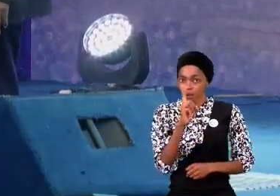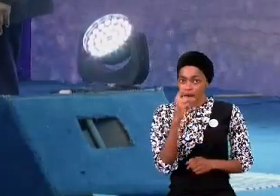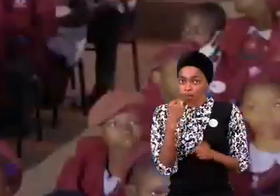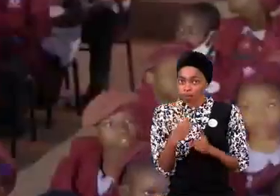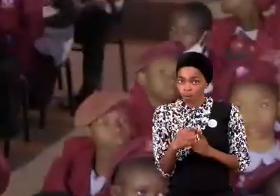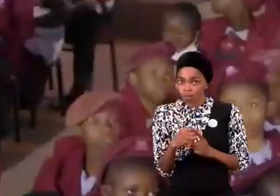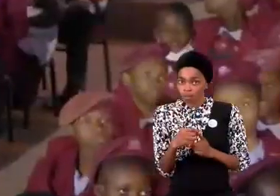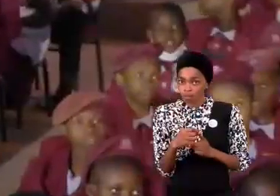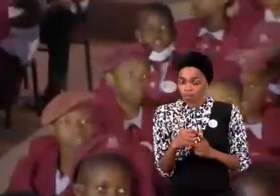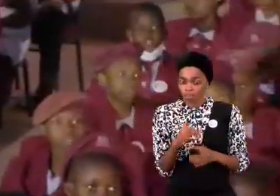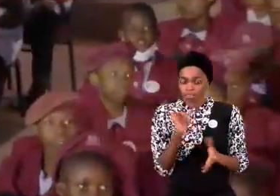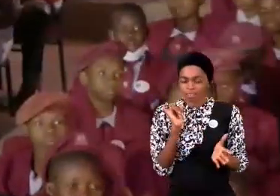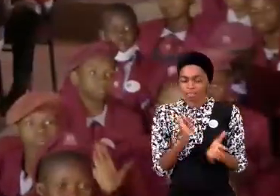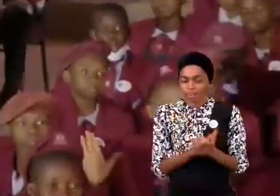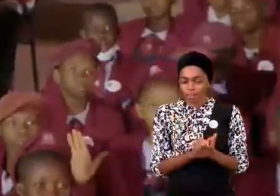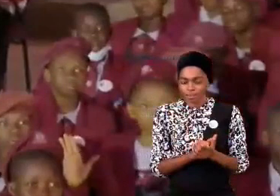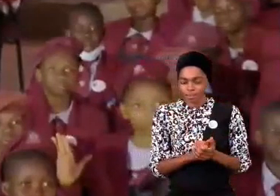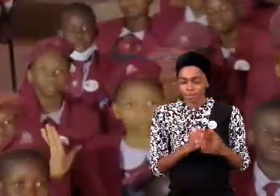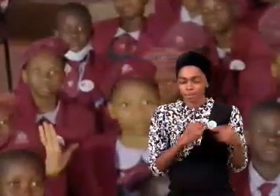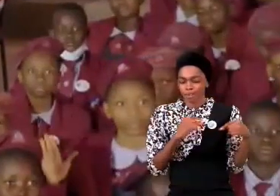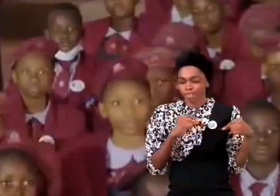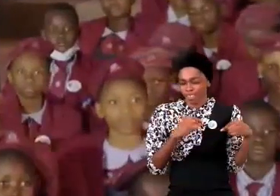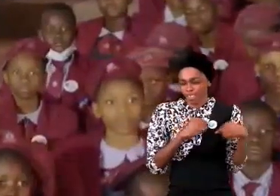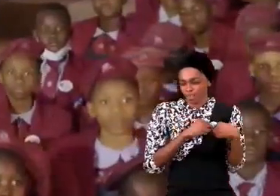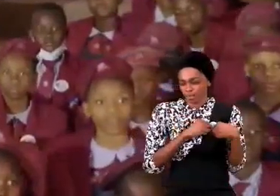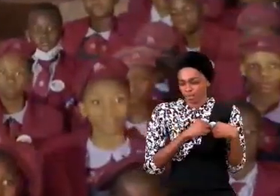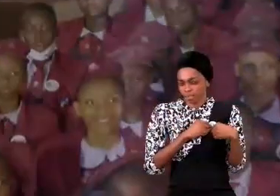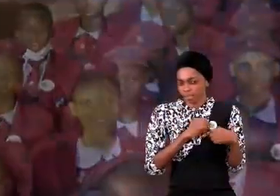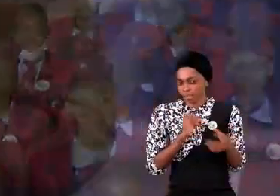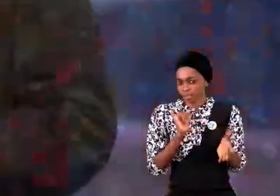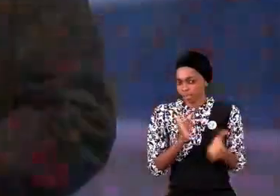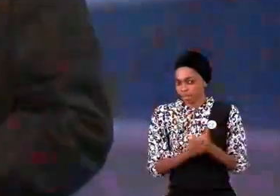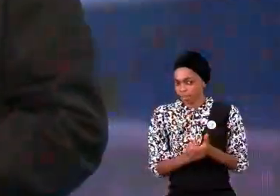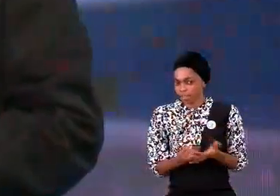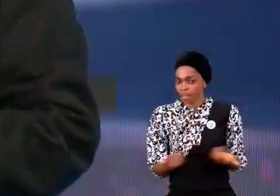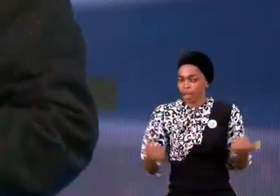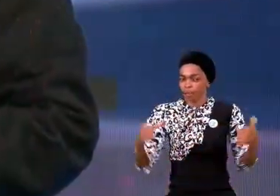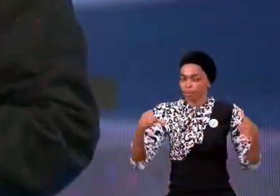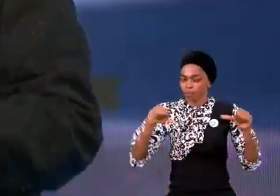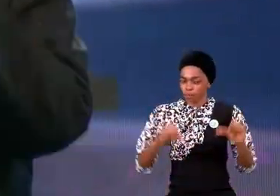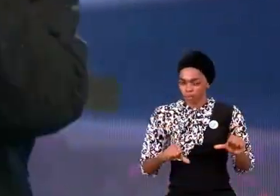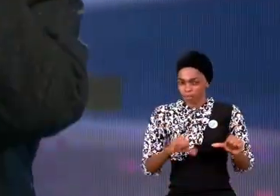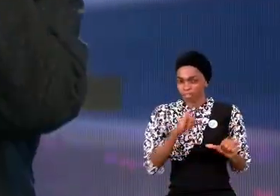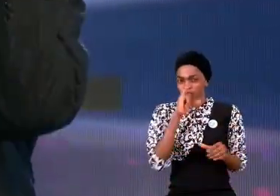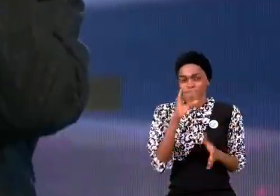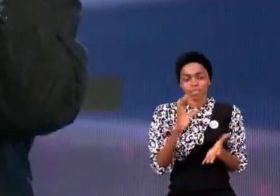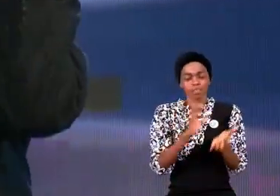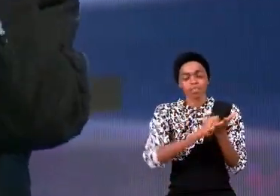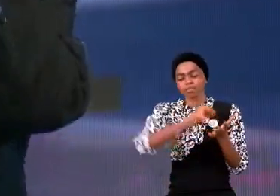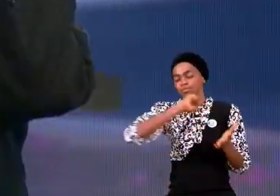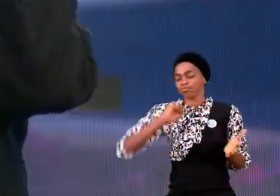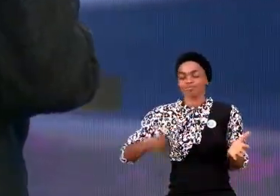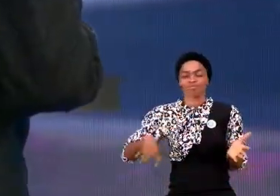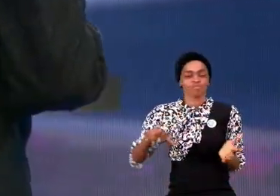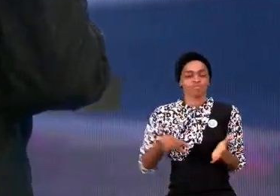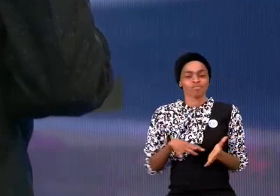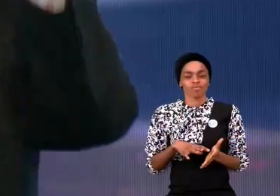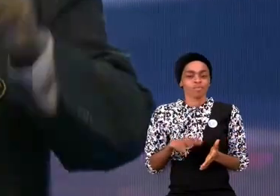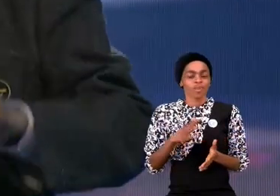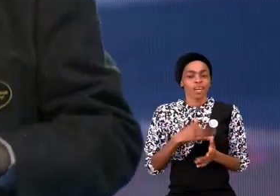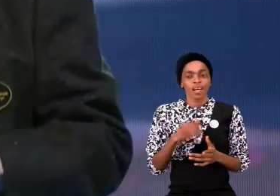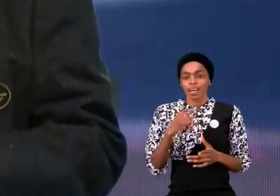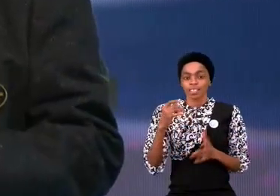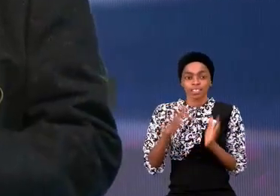from you. And he says, son, he called him son. He called him now